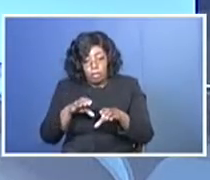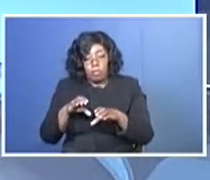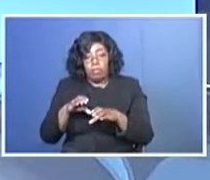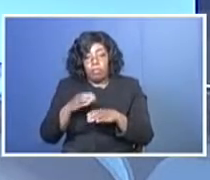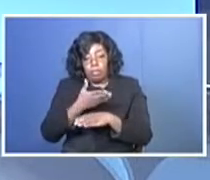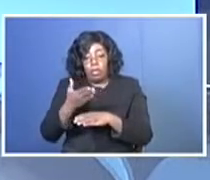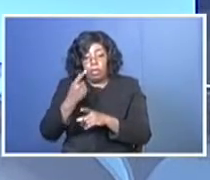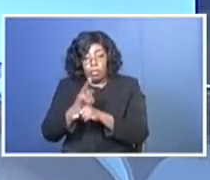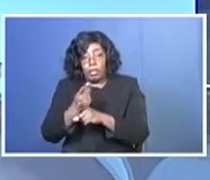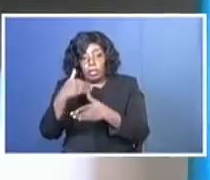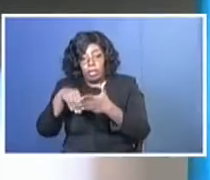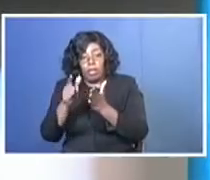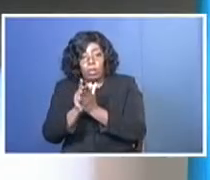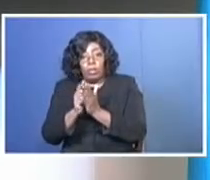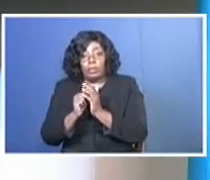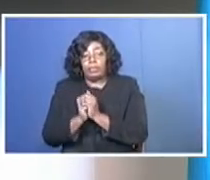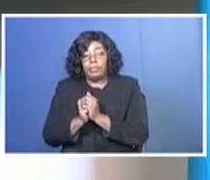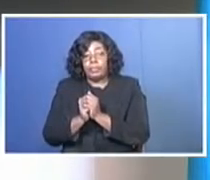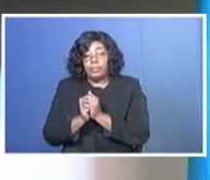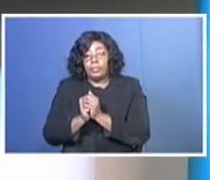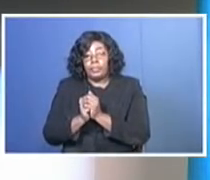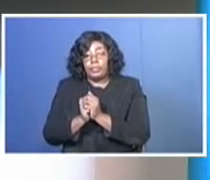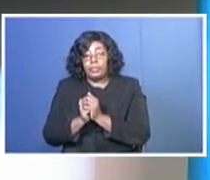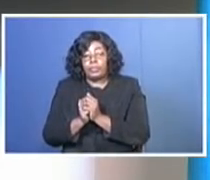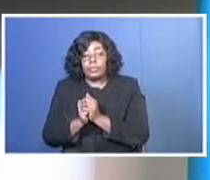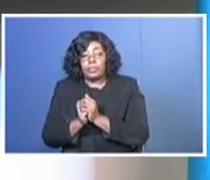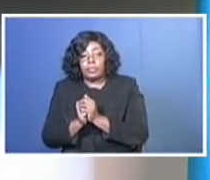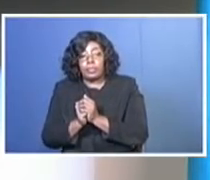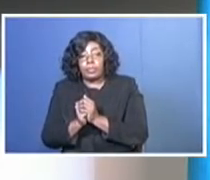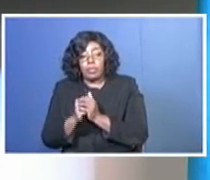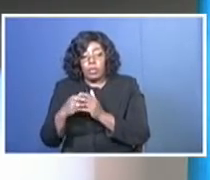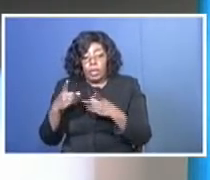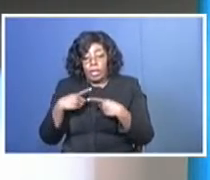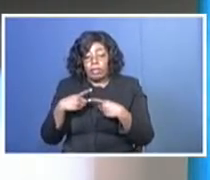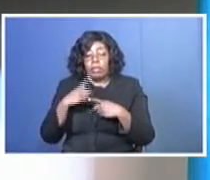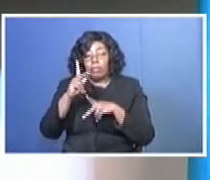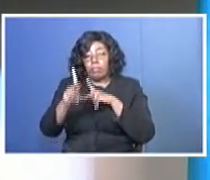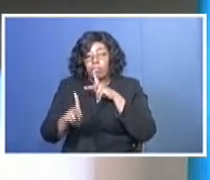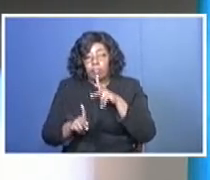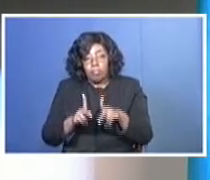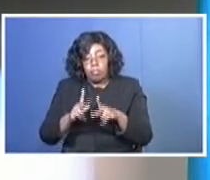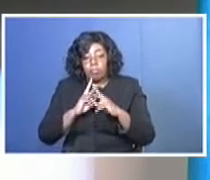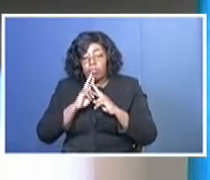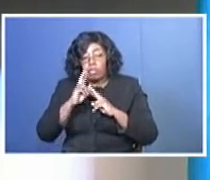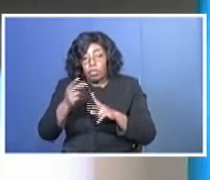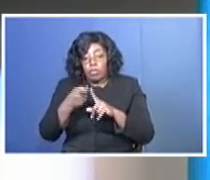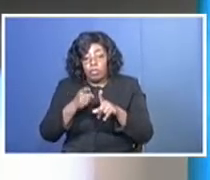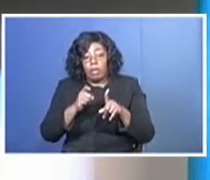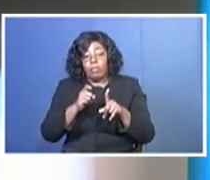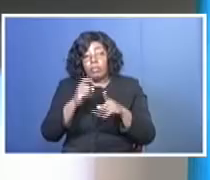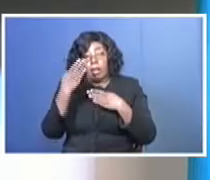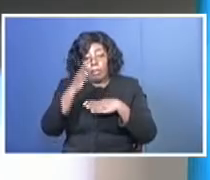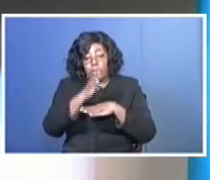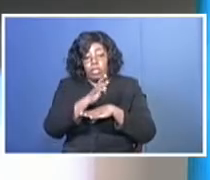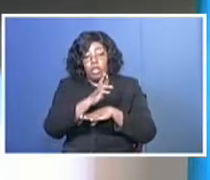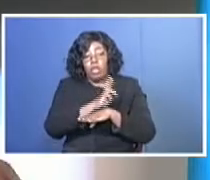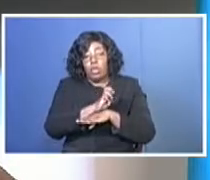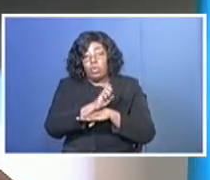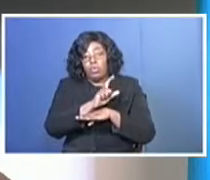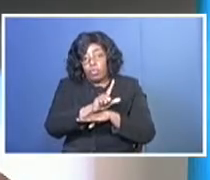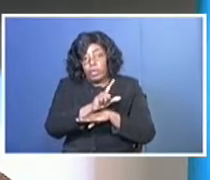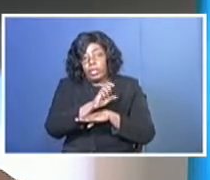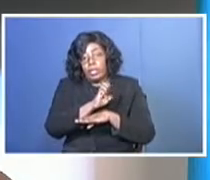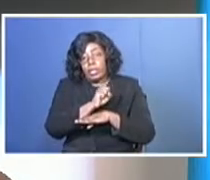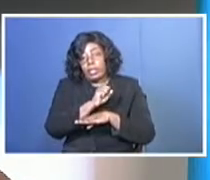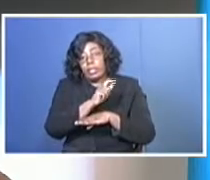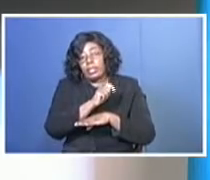law. We have had some public feedback from both the Bahamas Real Estate Association and the Bahamas